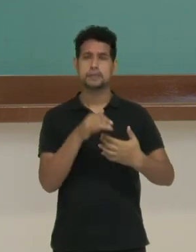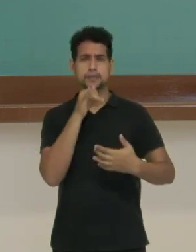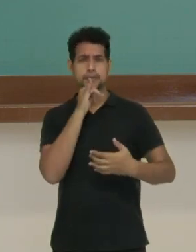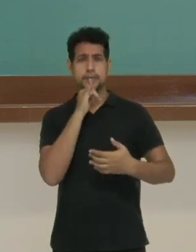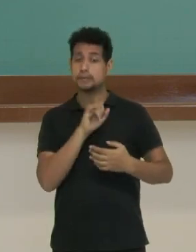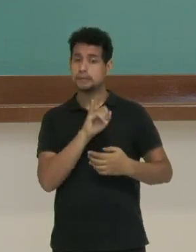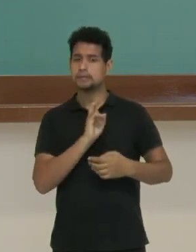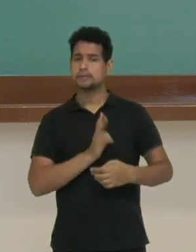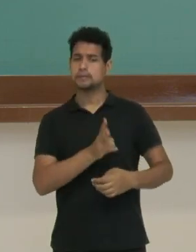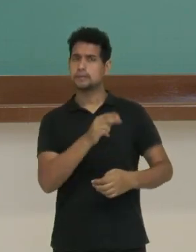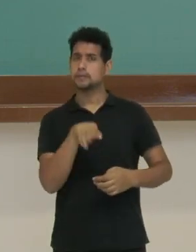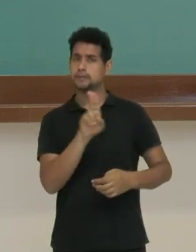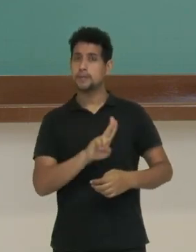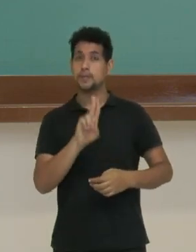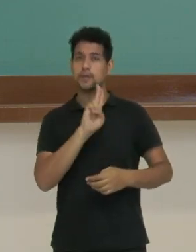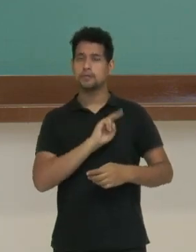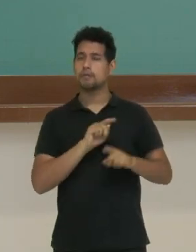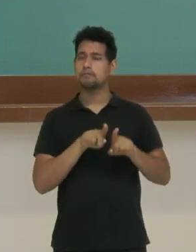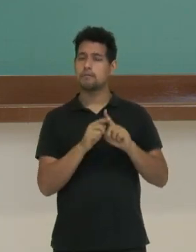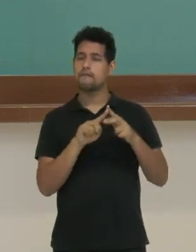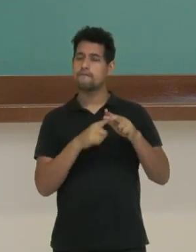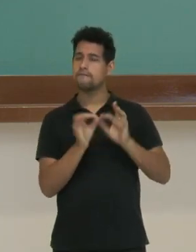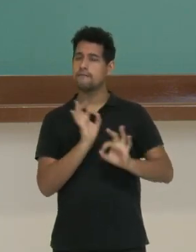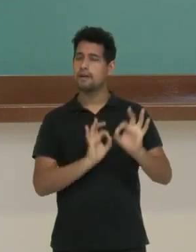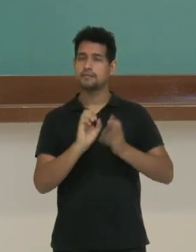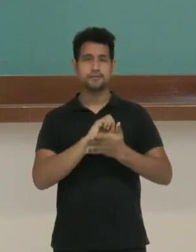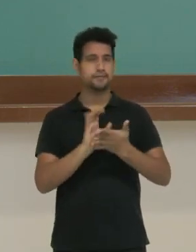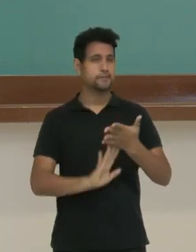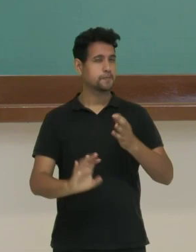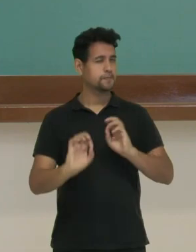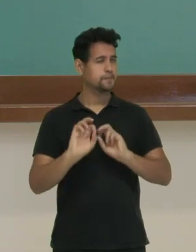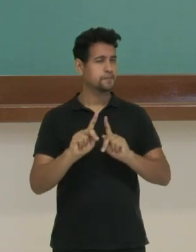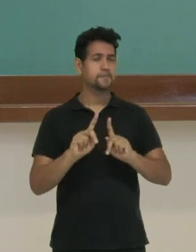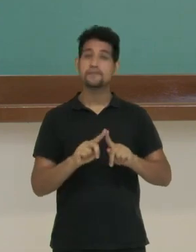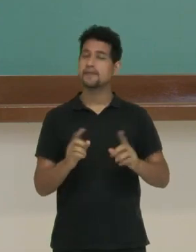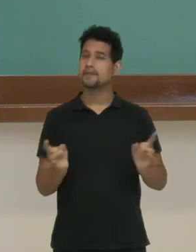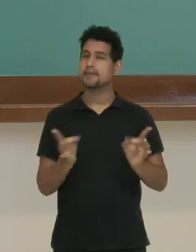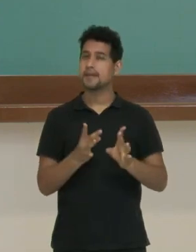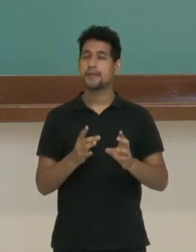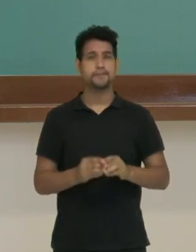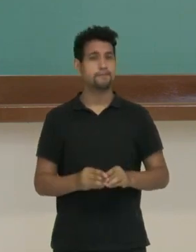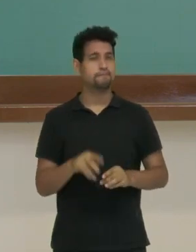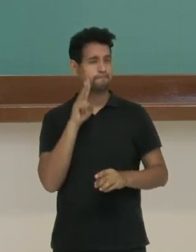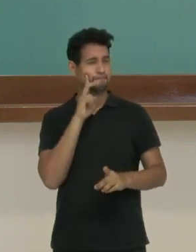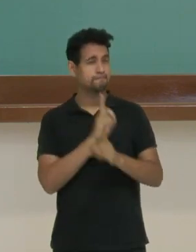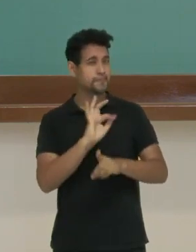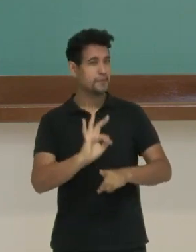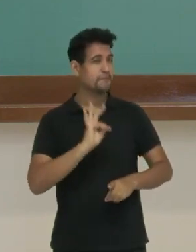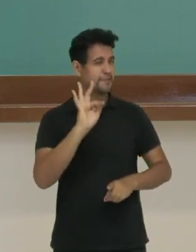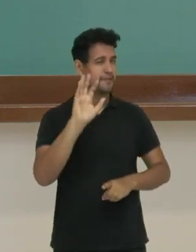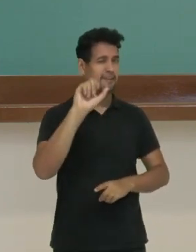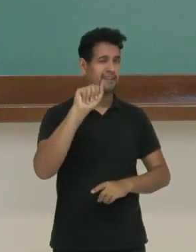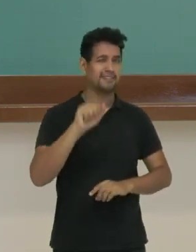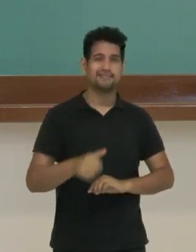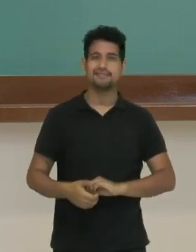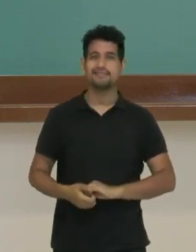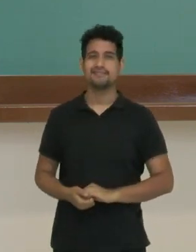possível, sempre acessem a plataforma e resolvam os exercícios lá, ok? Ficamos por aqui. See you there and bye bye.